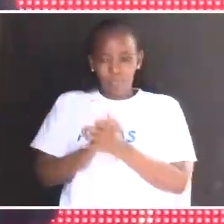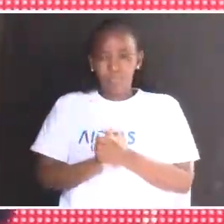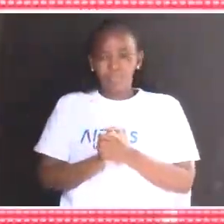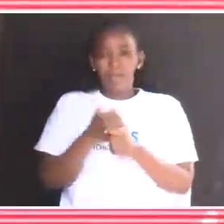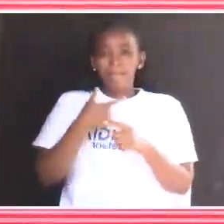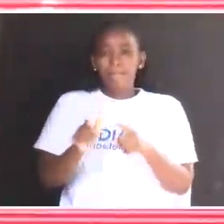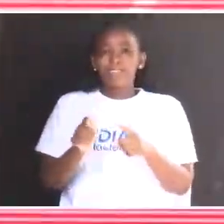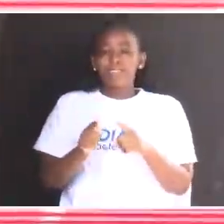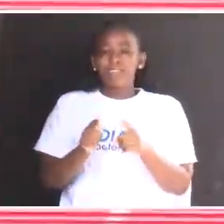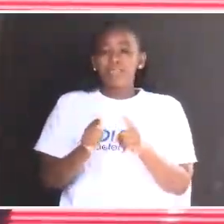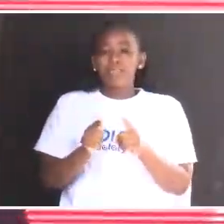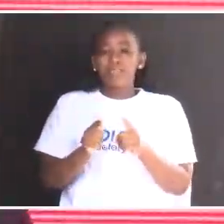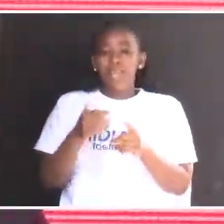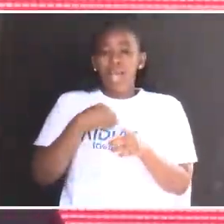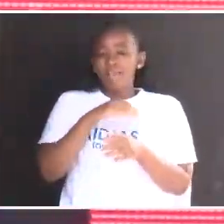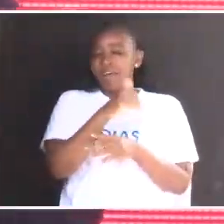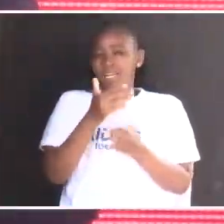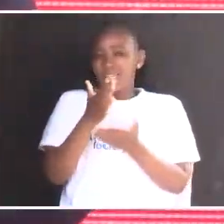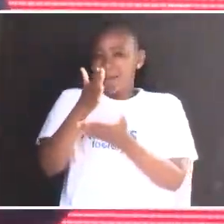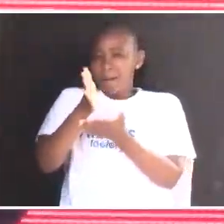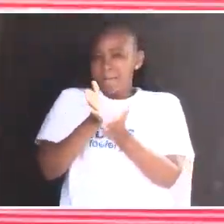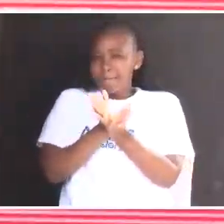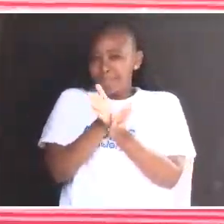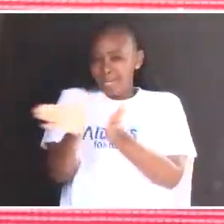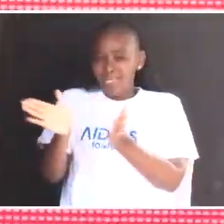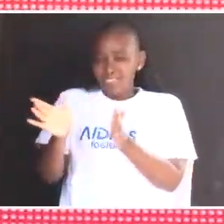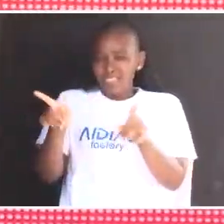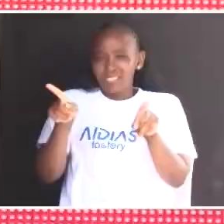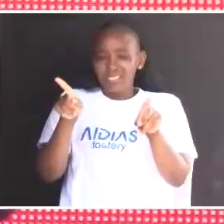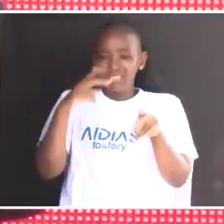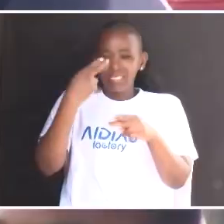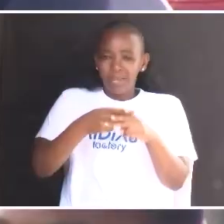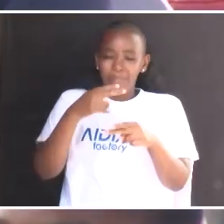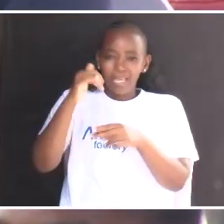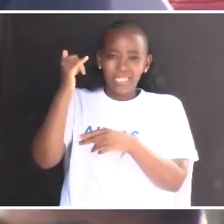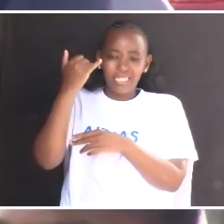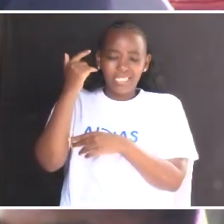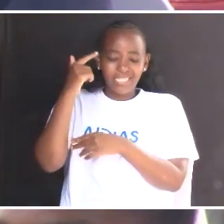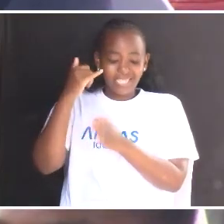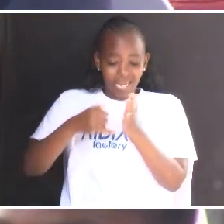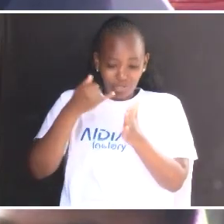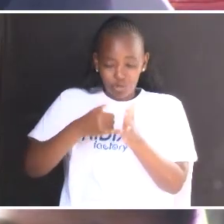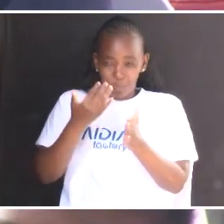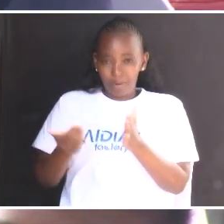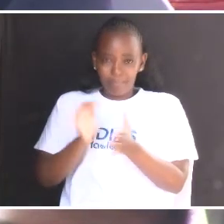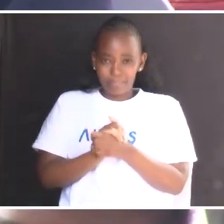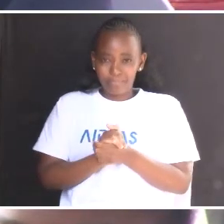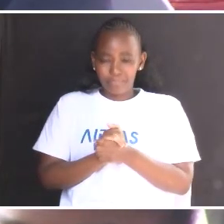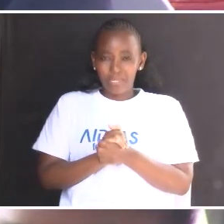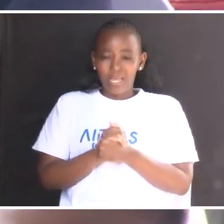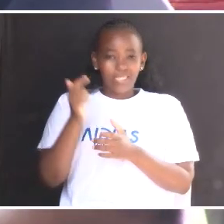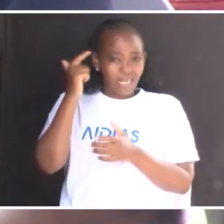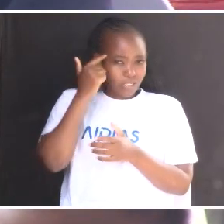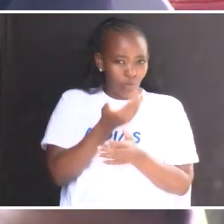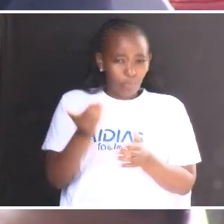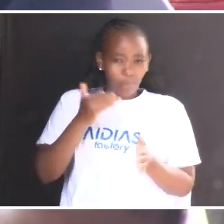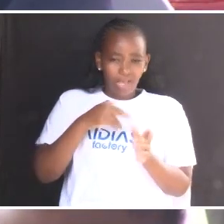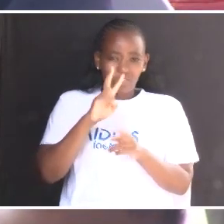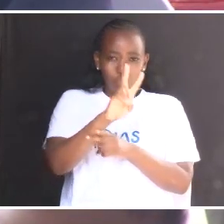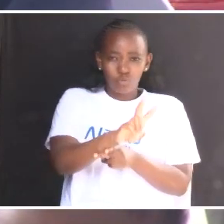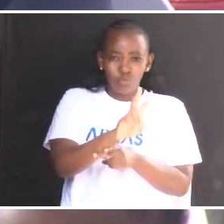But iko kwa branch ingine tunaitanga industrial property. So intellectual property iko na branches mbili. Iko